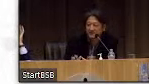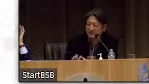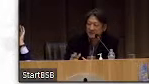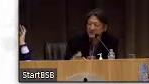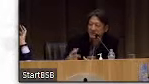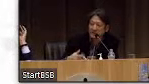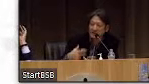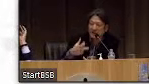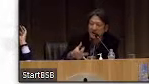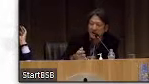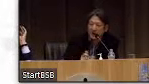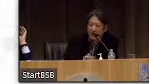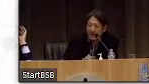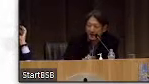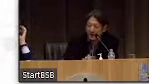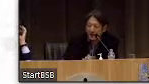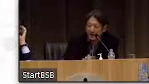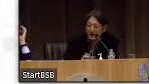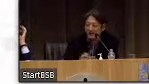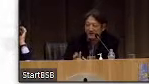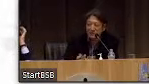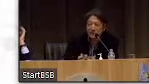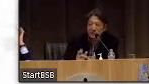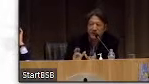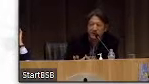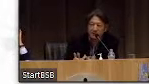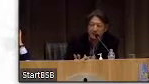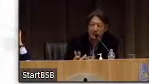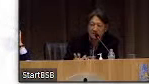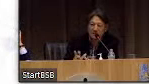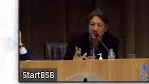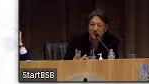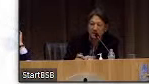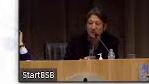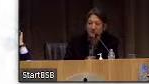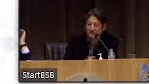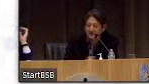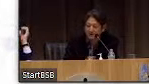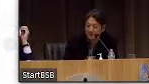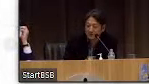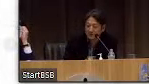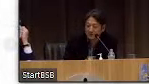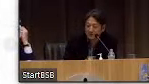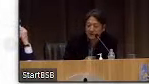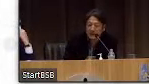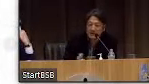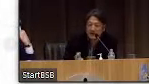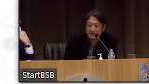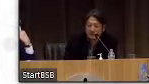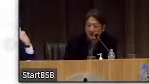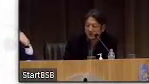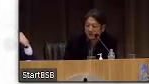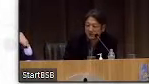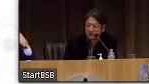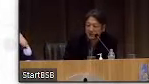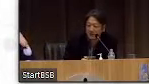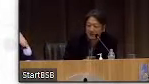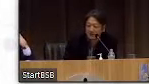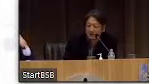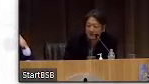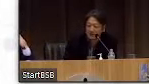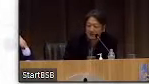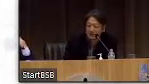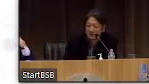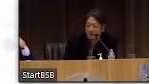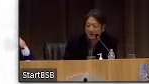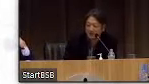the manager, where every manager has the knowledge of what is happening